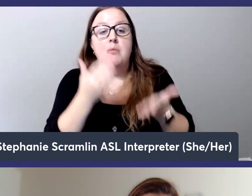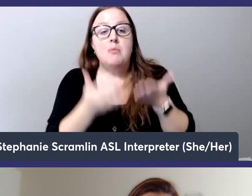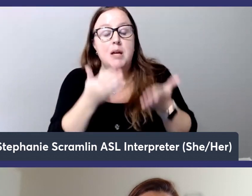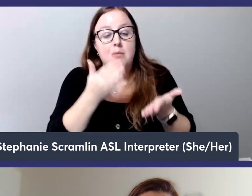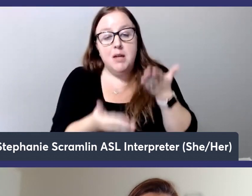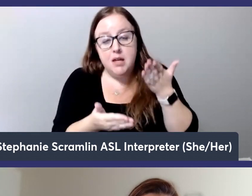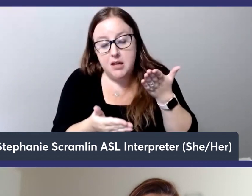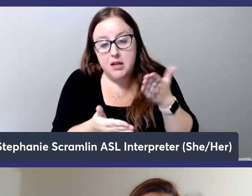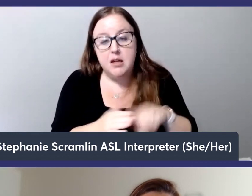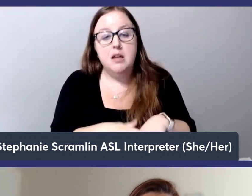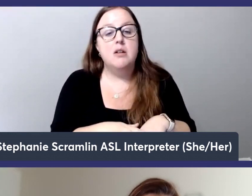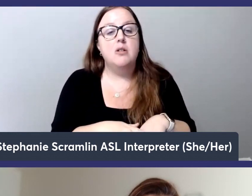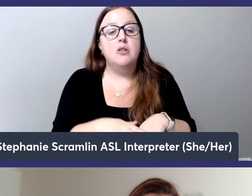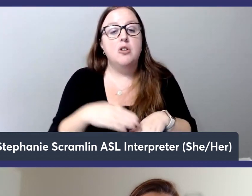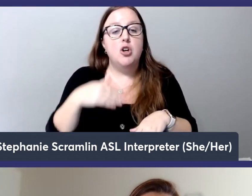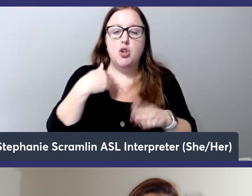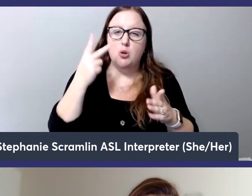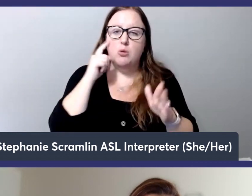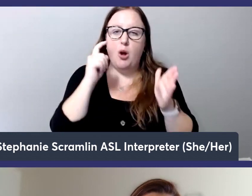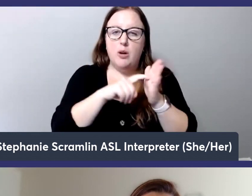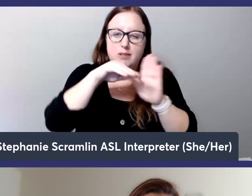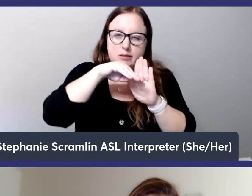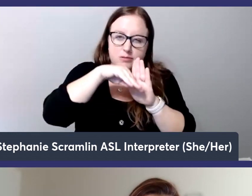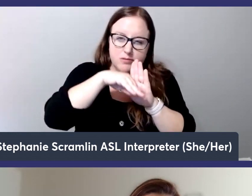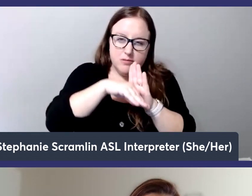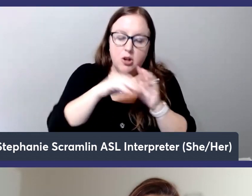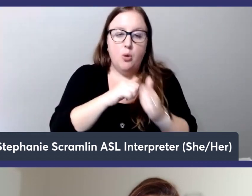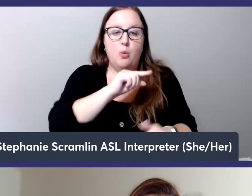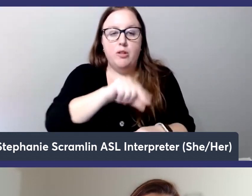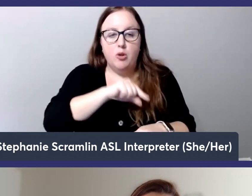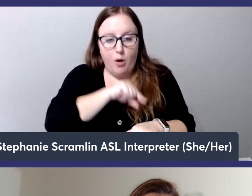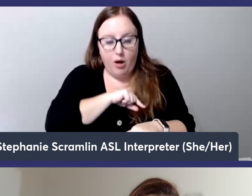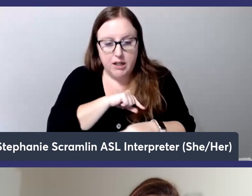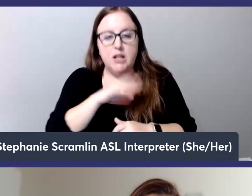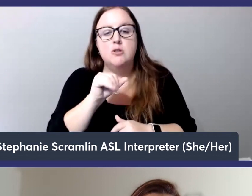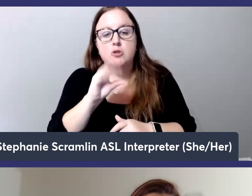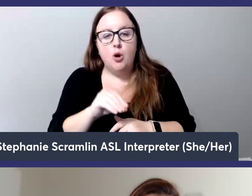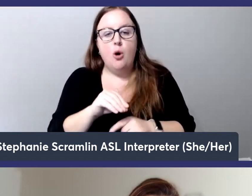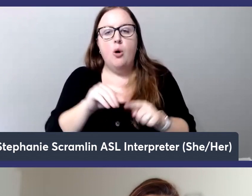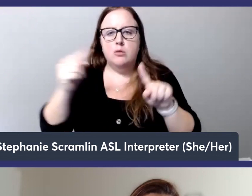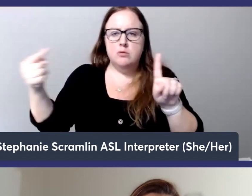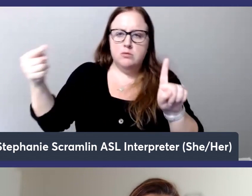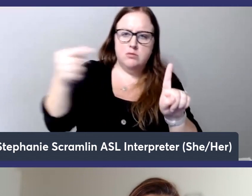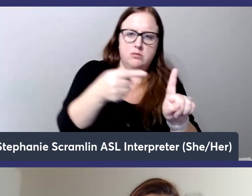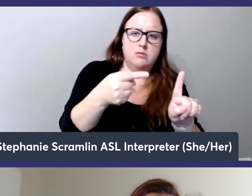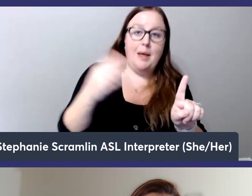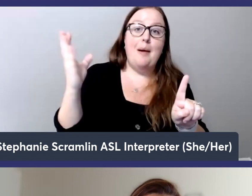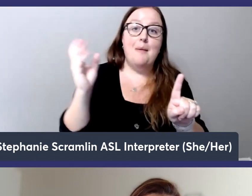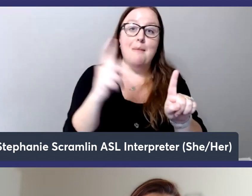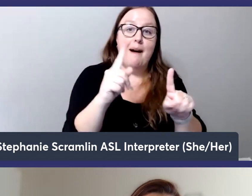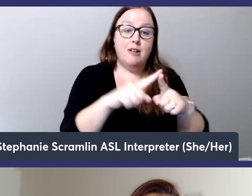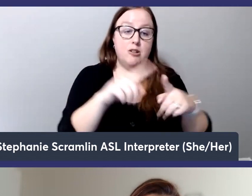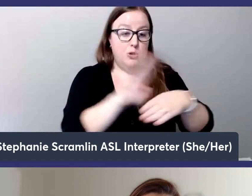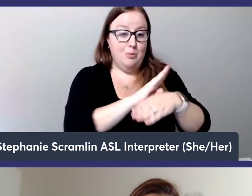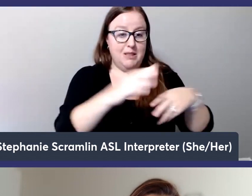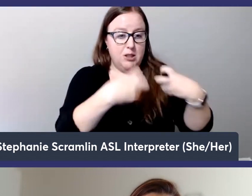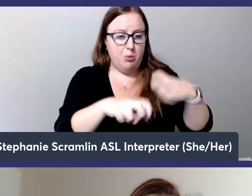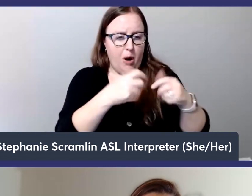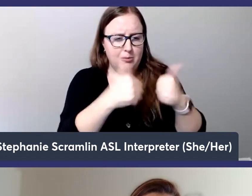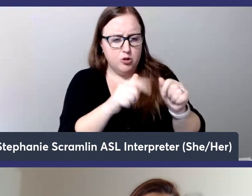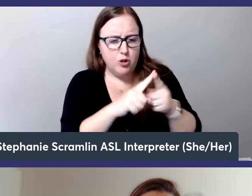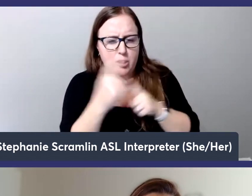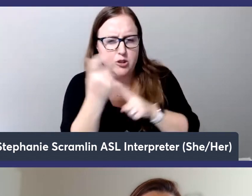be experiencing drift in quality. You may have to address the drifts. So you again come back to the business problem and try to understand, hey, what is